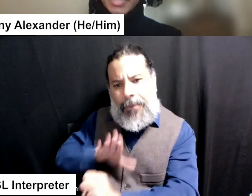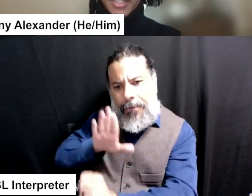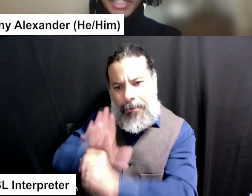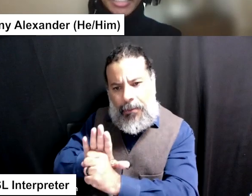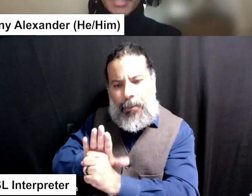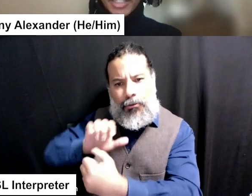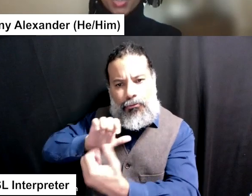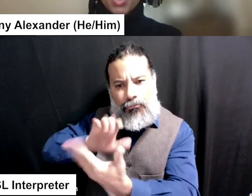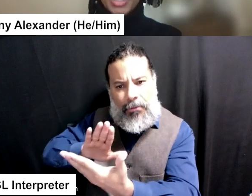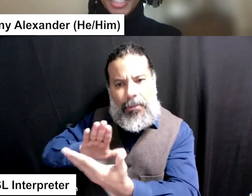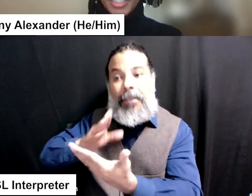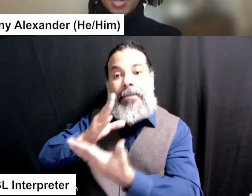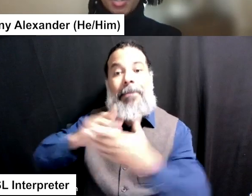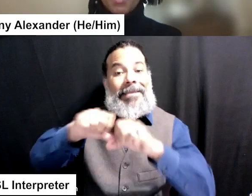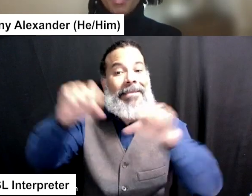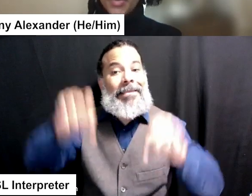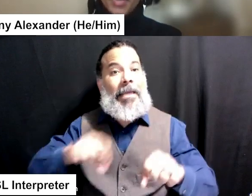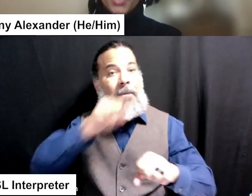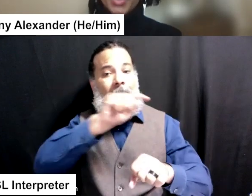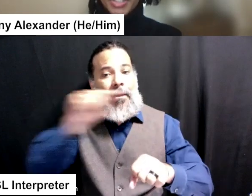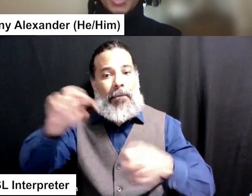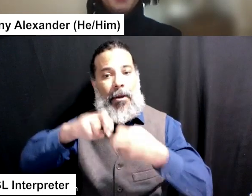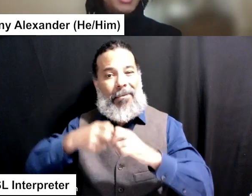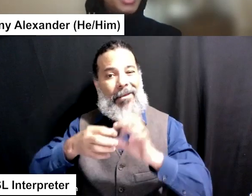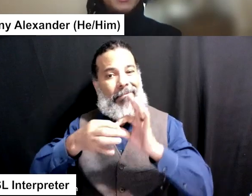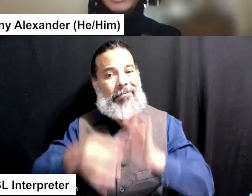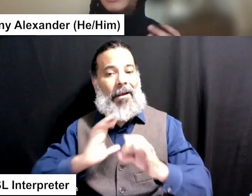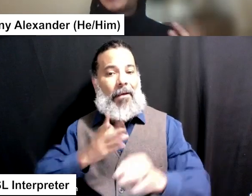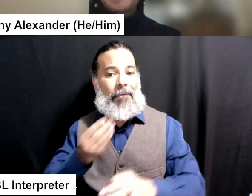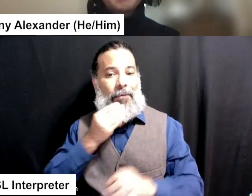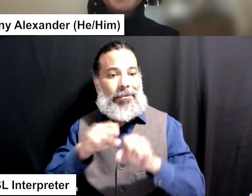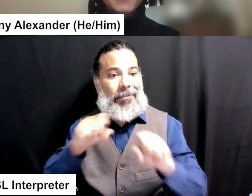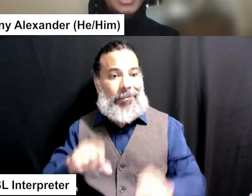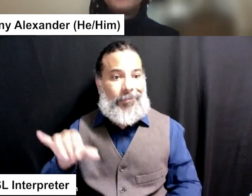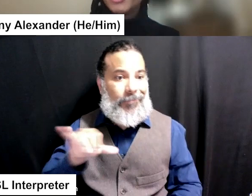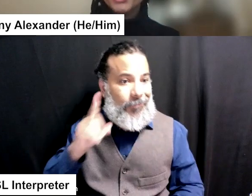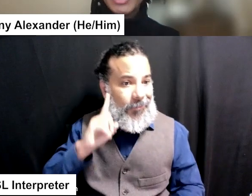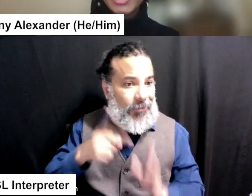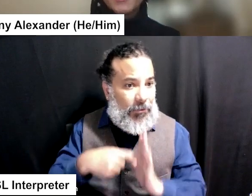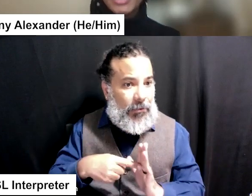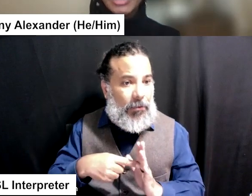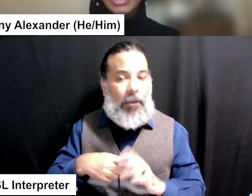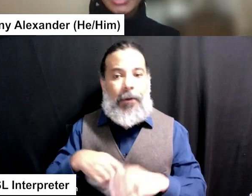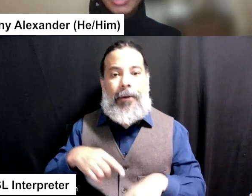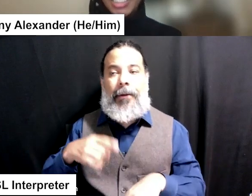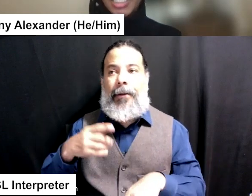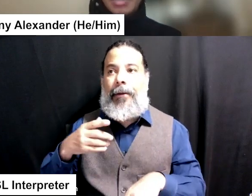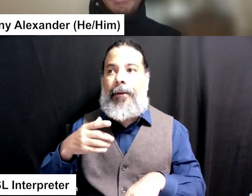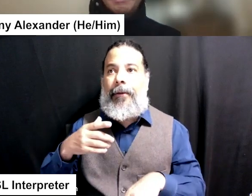addressing some of the systemic issues that are involved with our food system, like kind of undoing some of